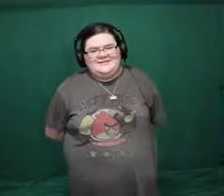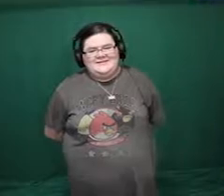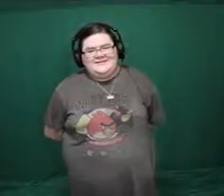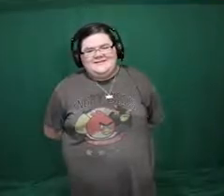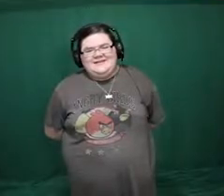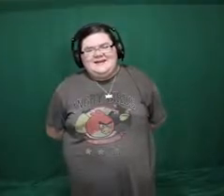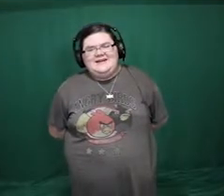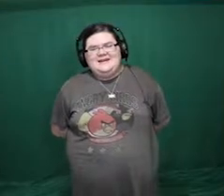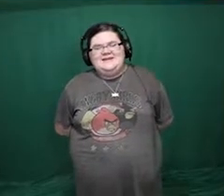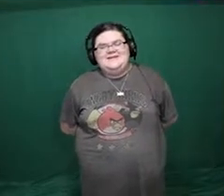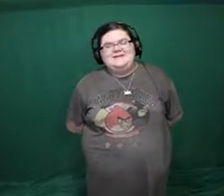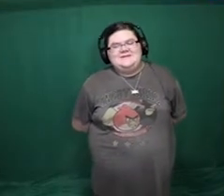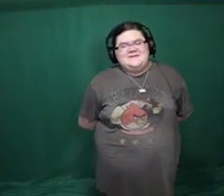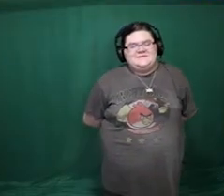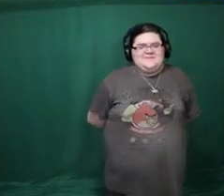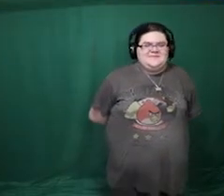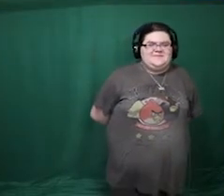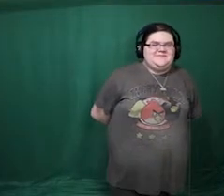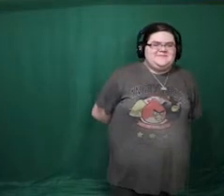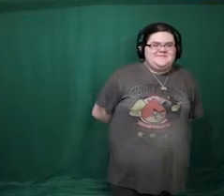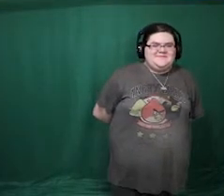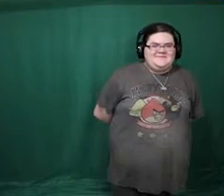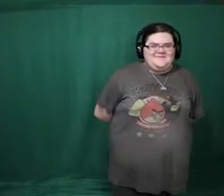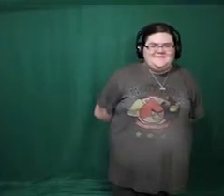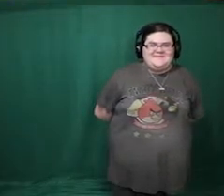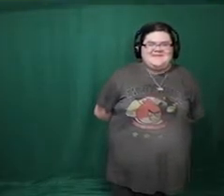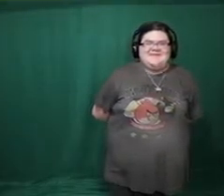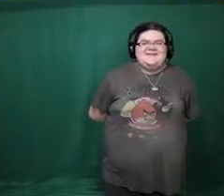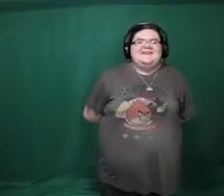we I tried.